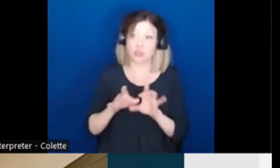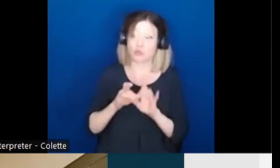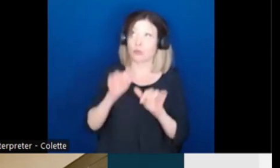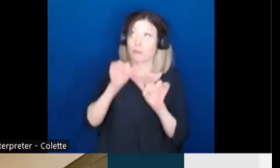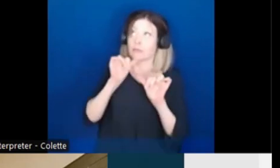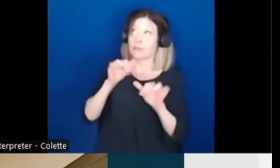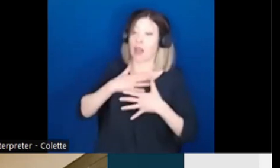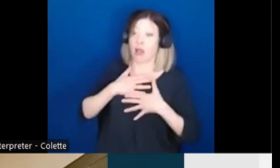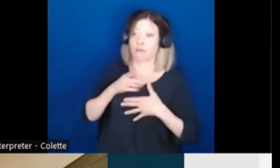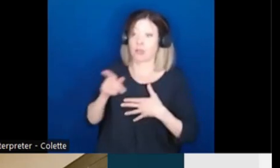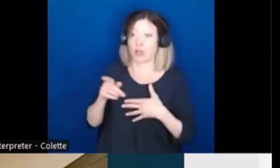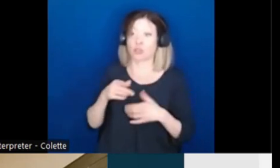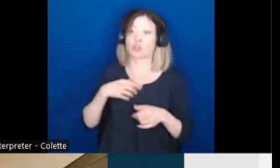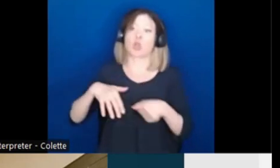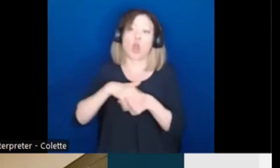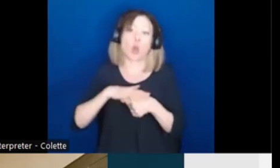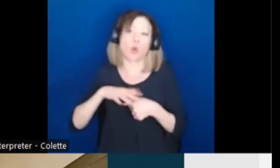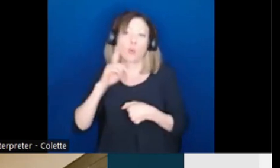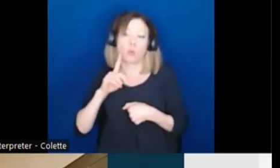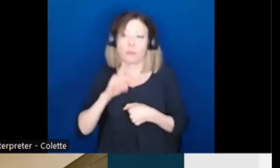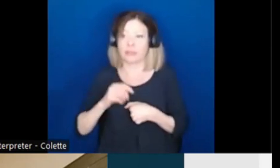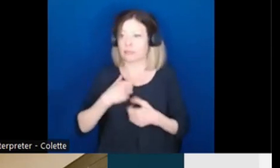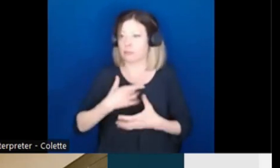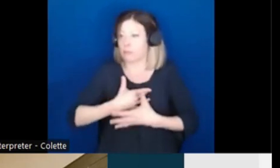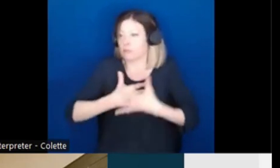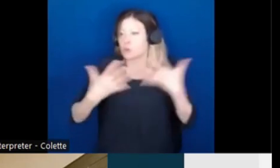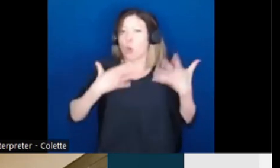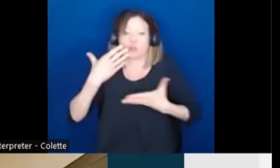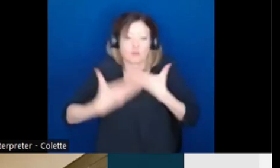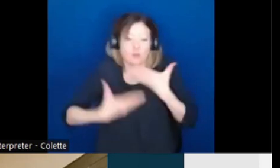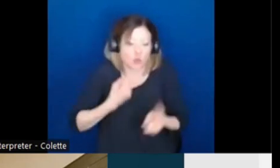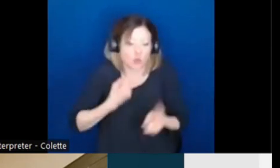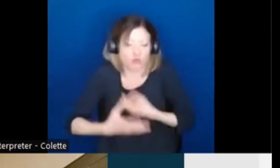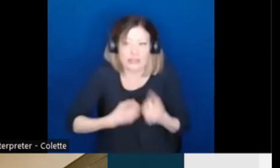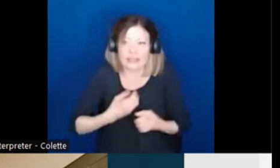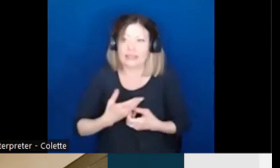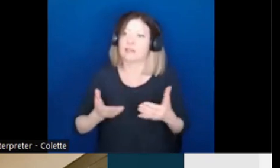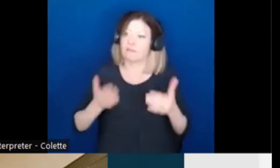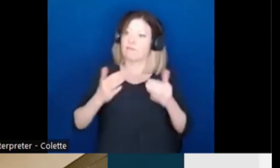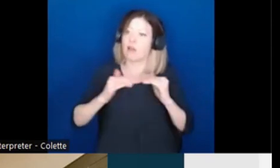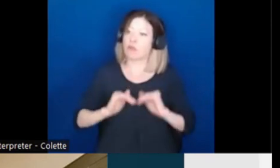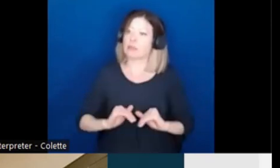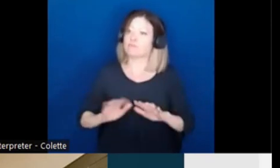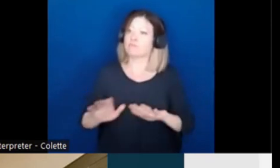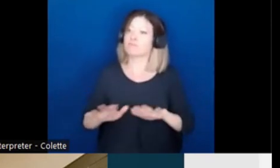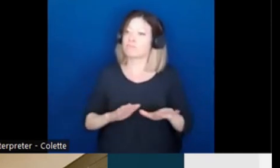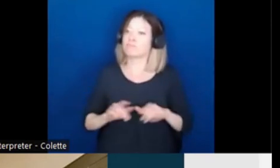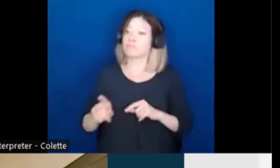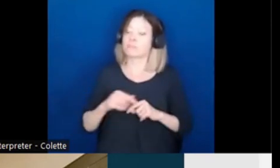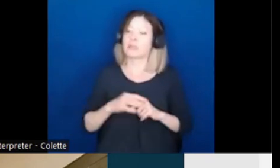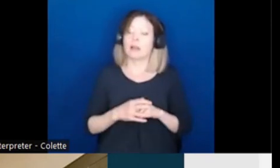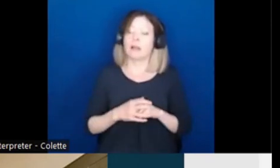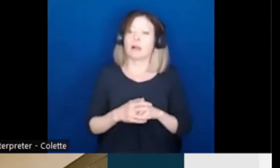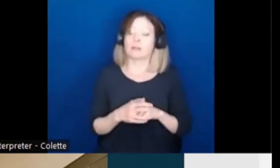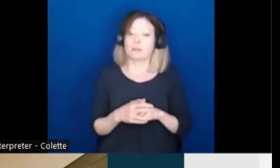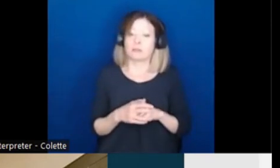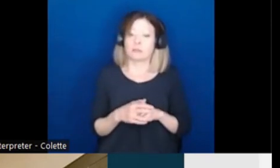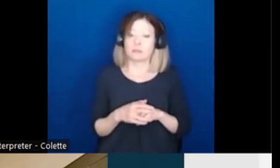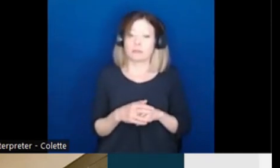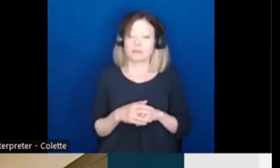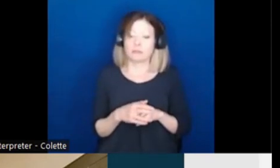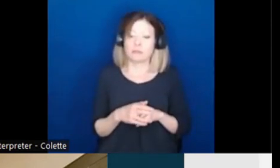She was full of stories, very down to earth, very warm, knew what the gossip in the village. And the